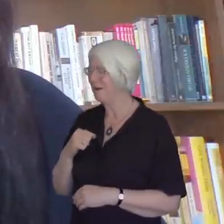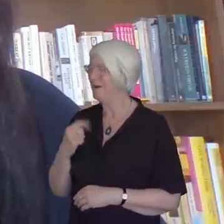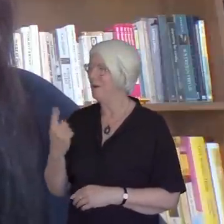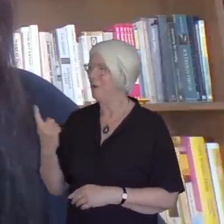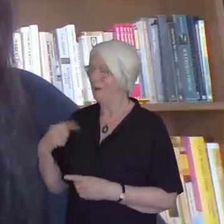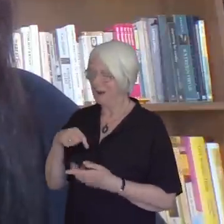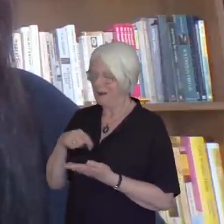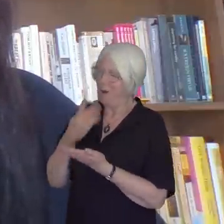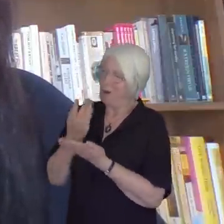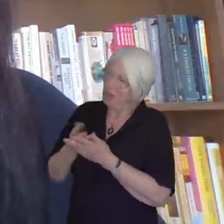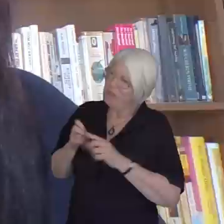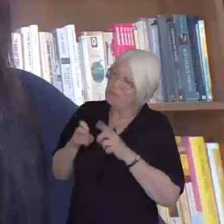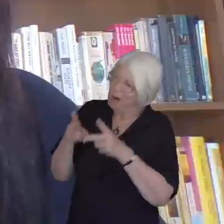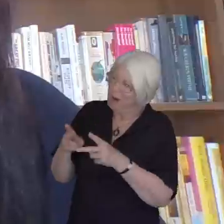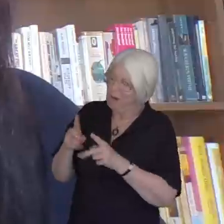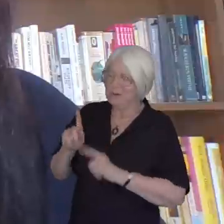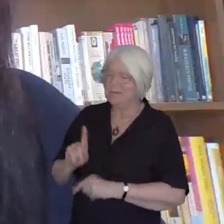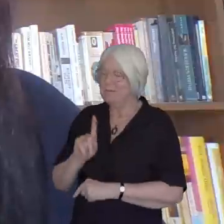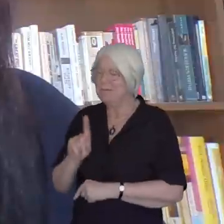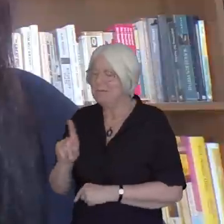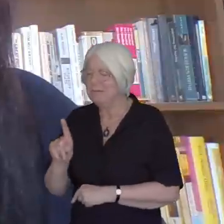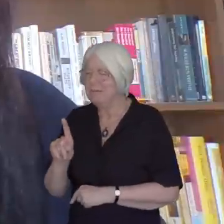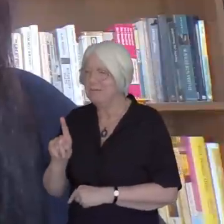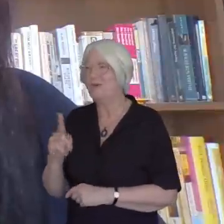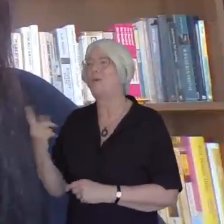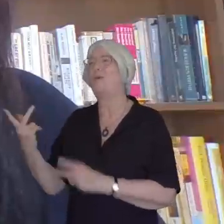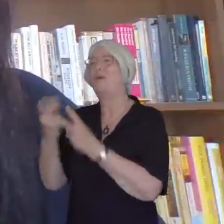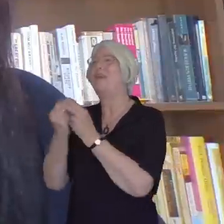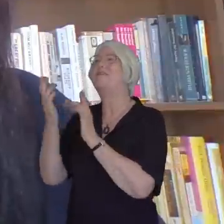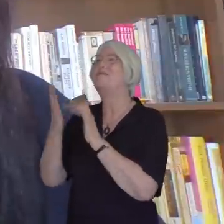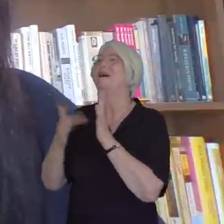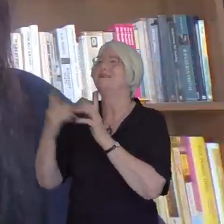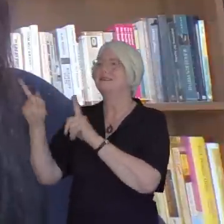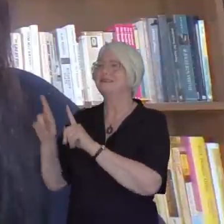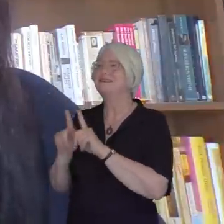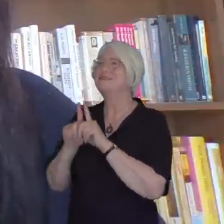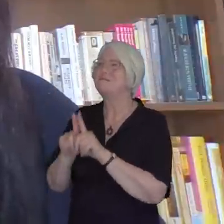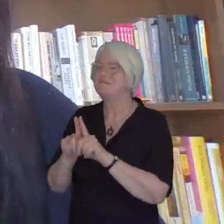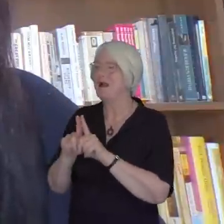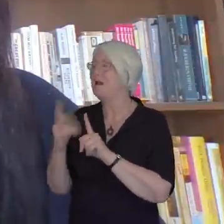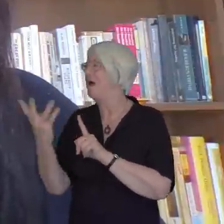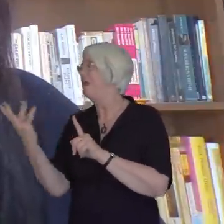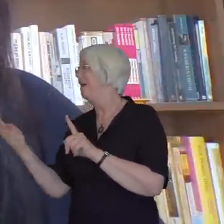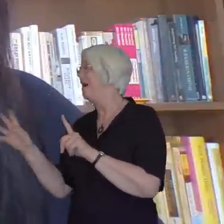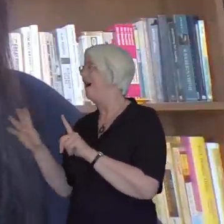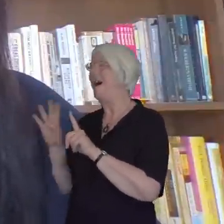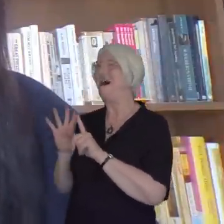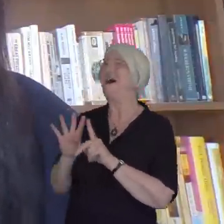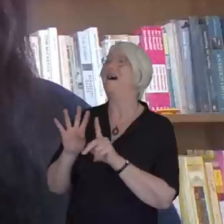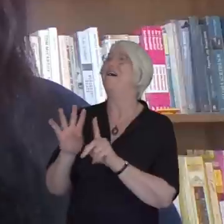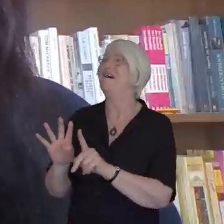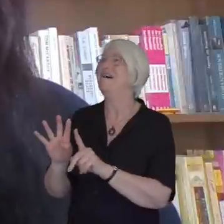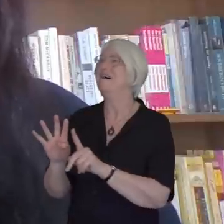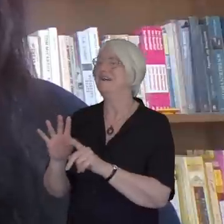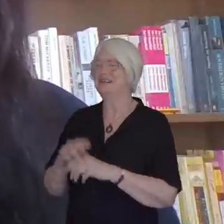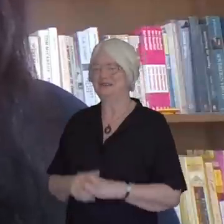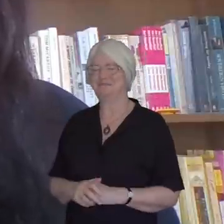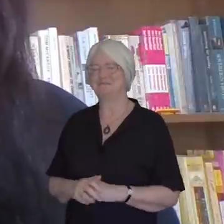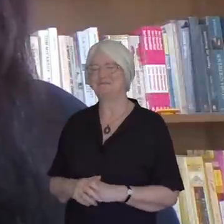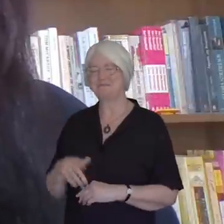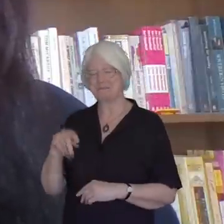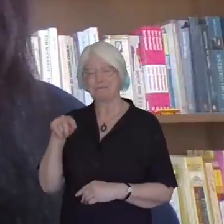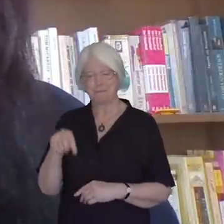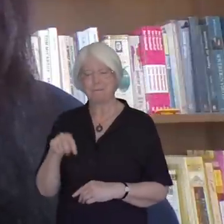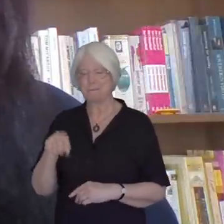It's a reminder that we walk this road together, with Christ alongside us and with other believers. For me, one of